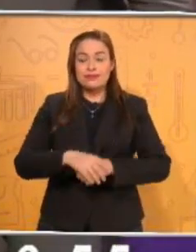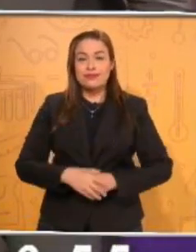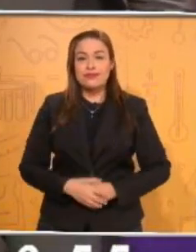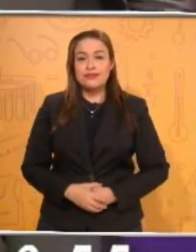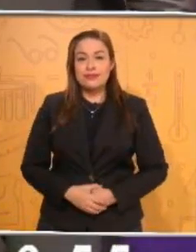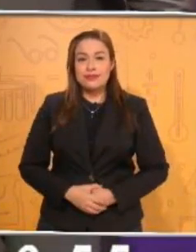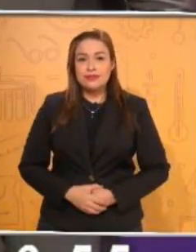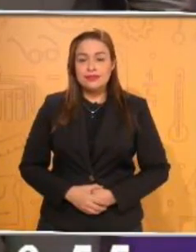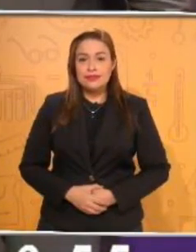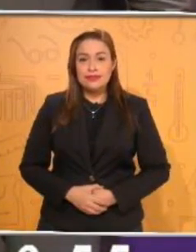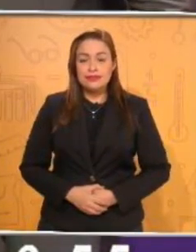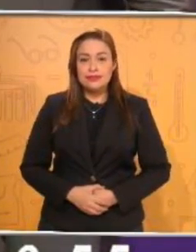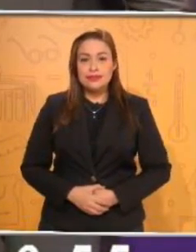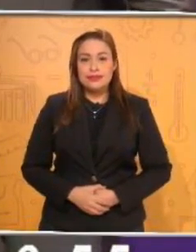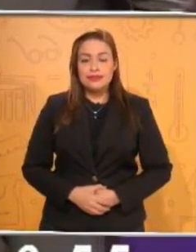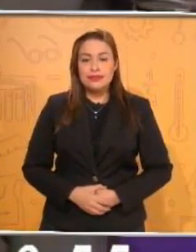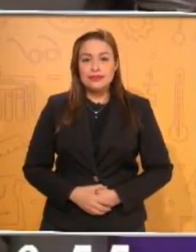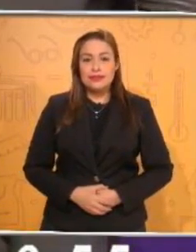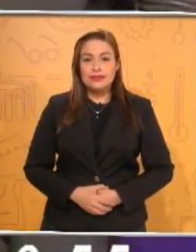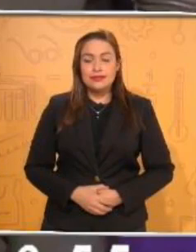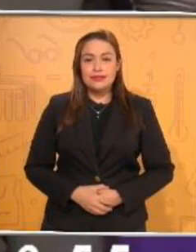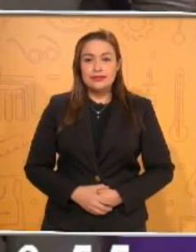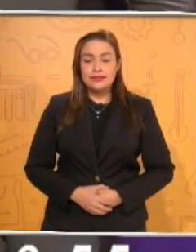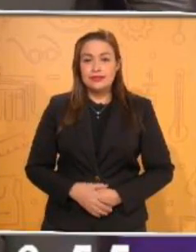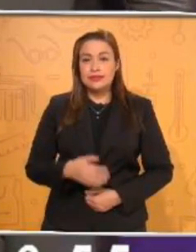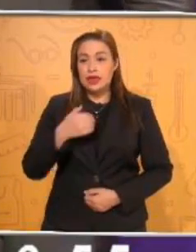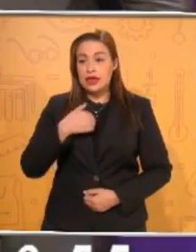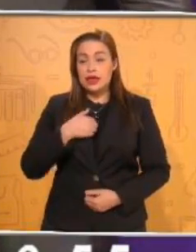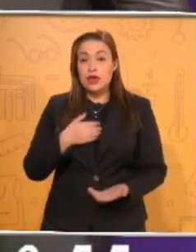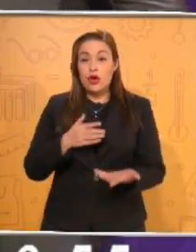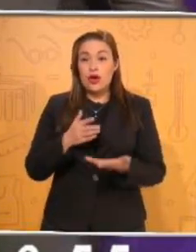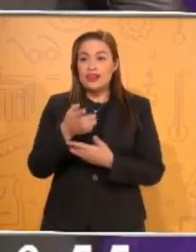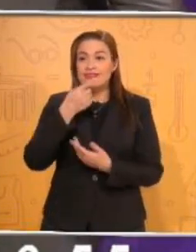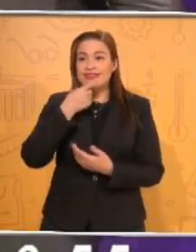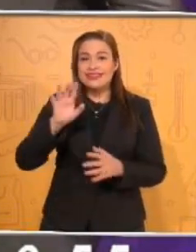I was celebrating when everybody sang happy birthday song to me.